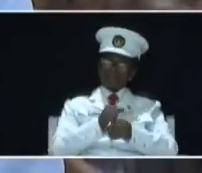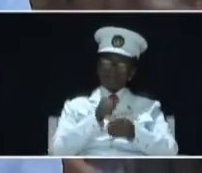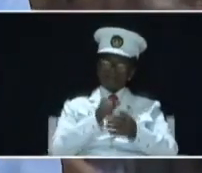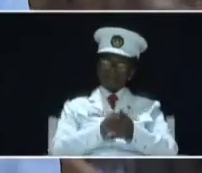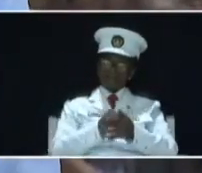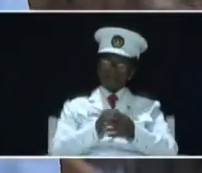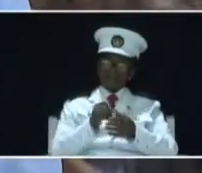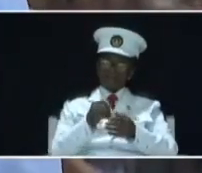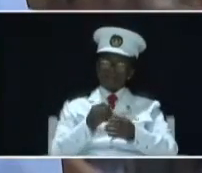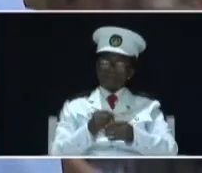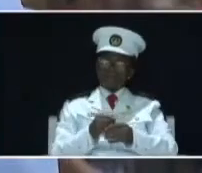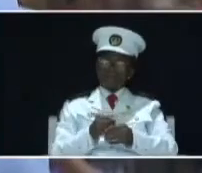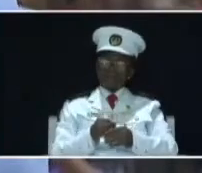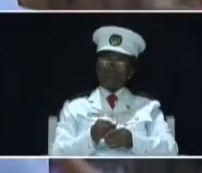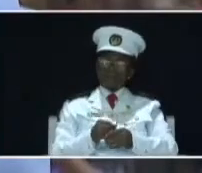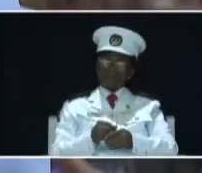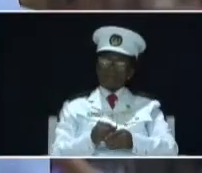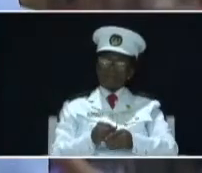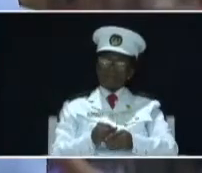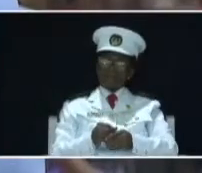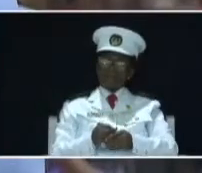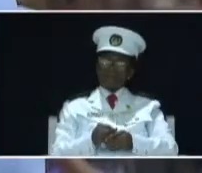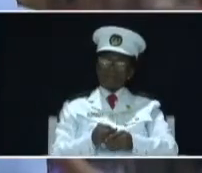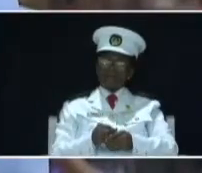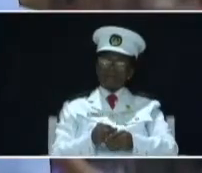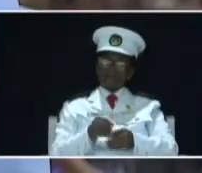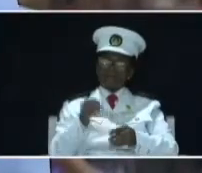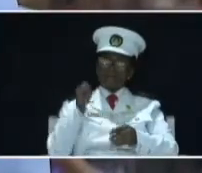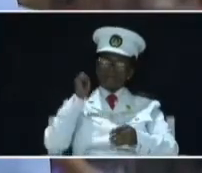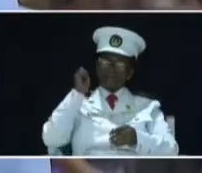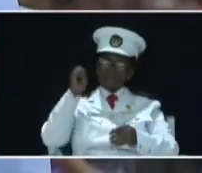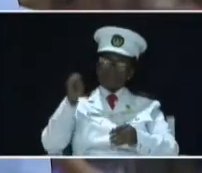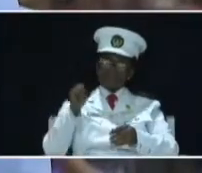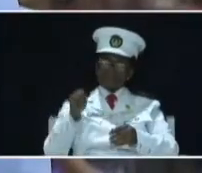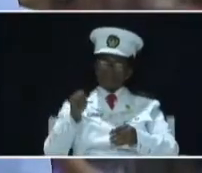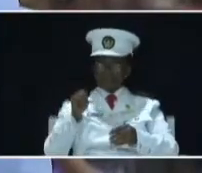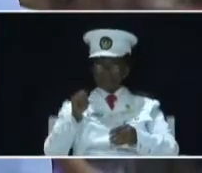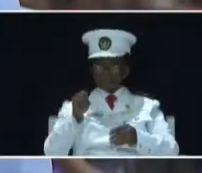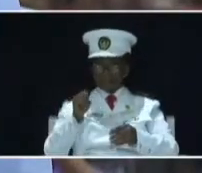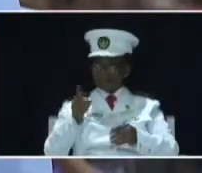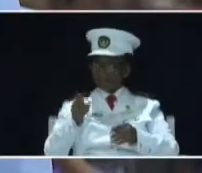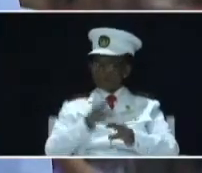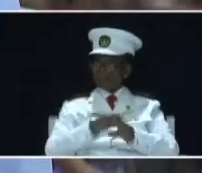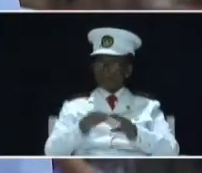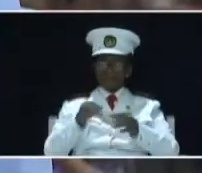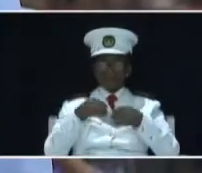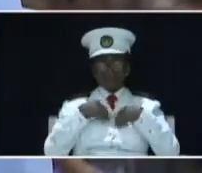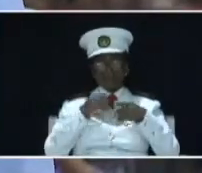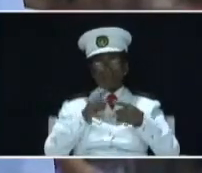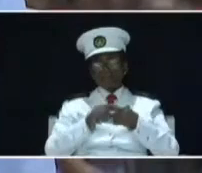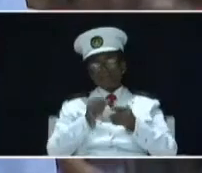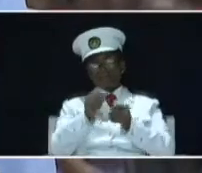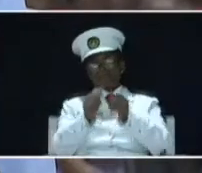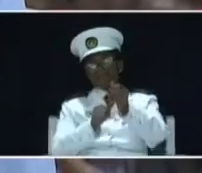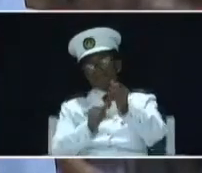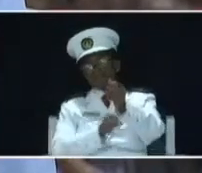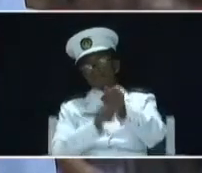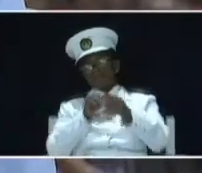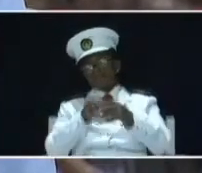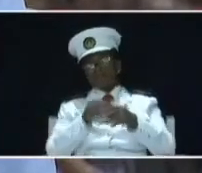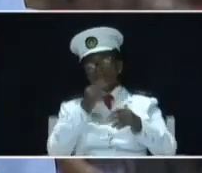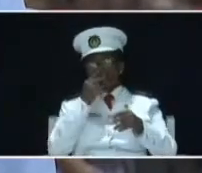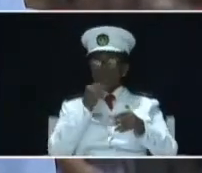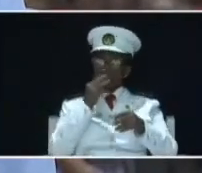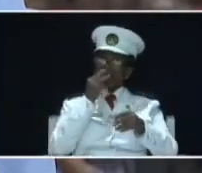you've laid your hands on the plow, there must be no looking back. In Hebrews chapter